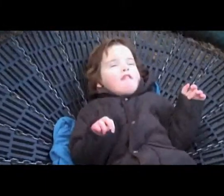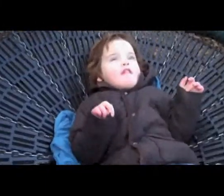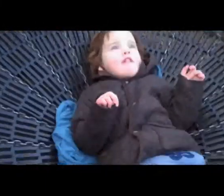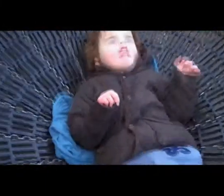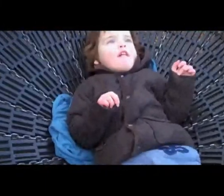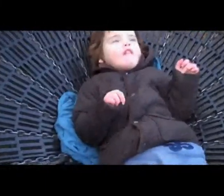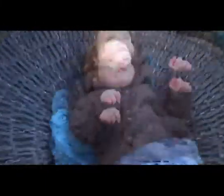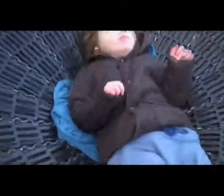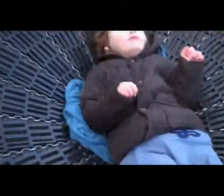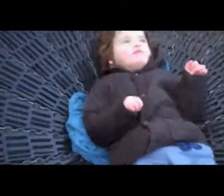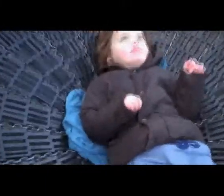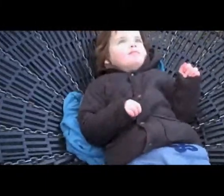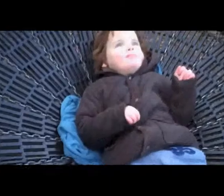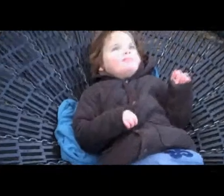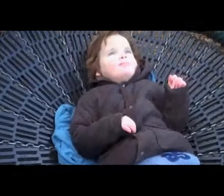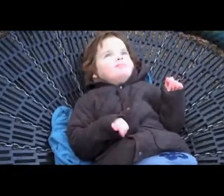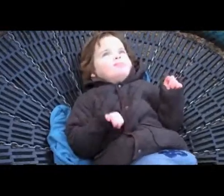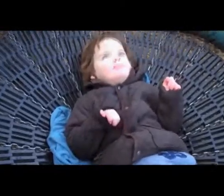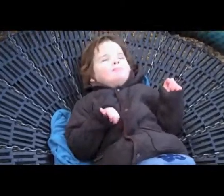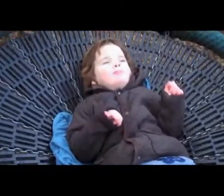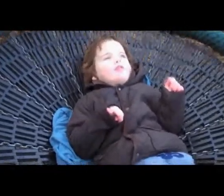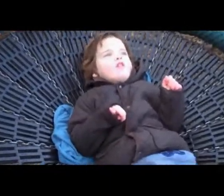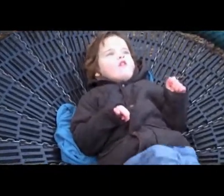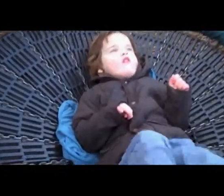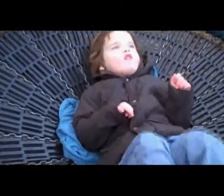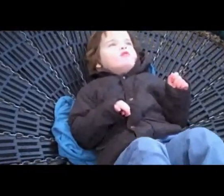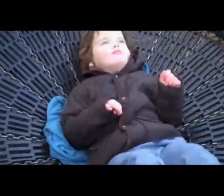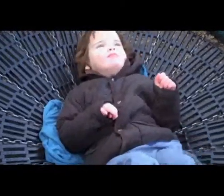on a lie-out circle swing.